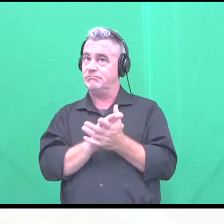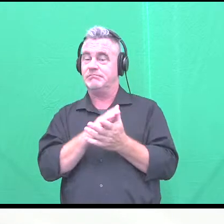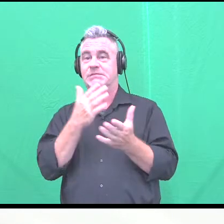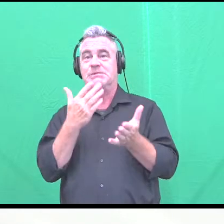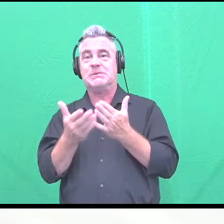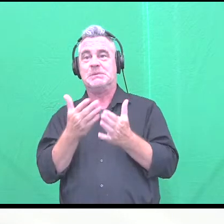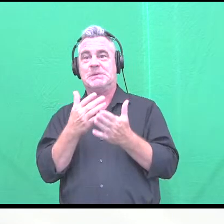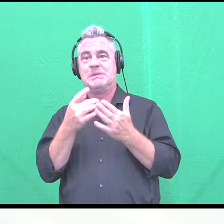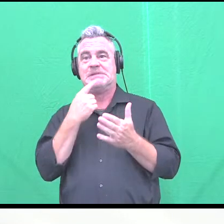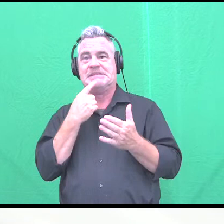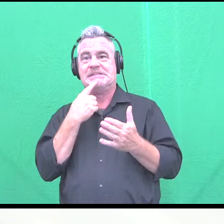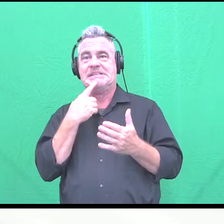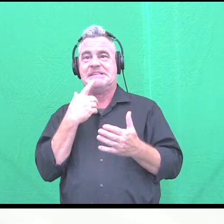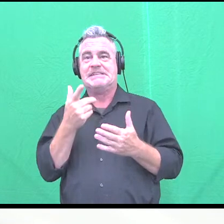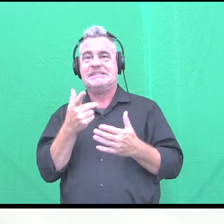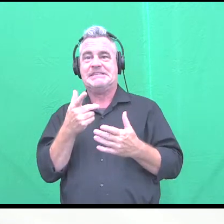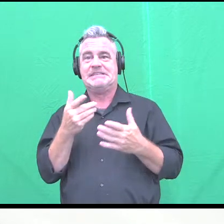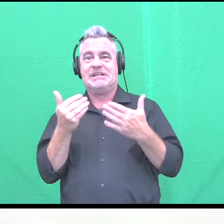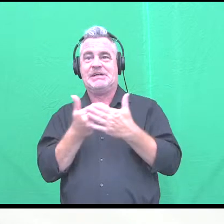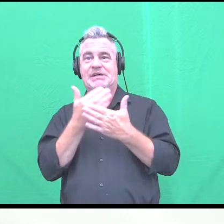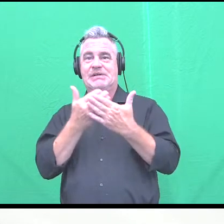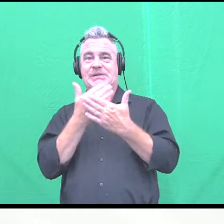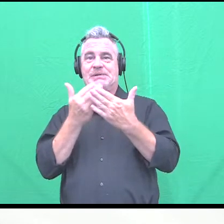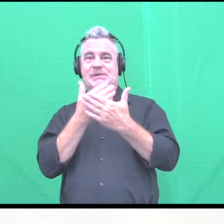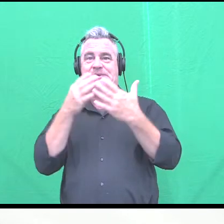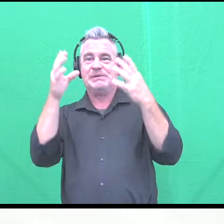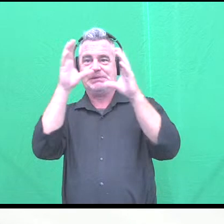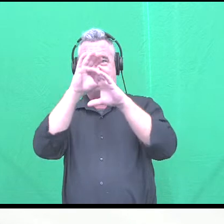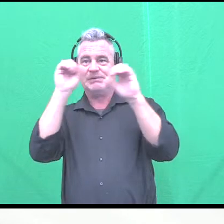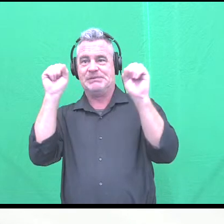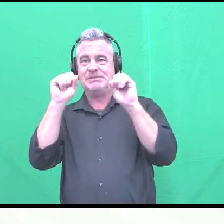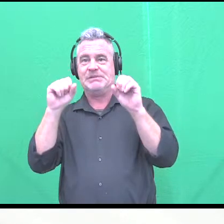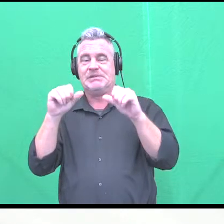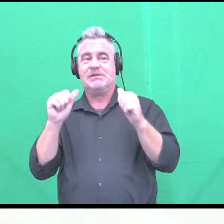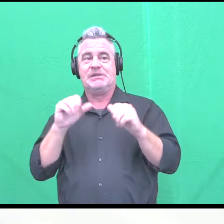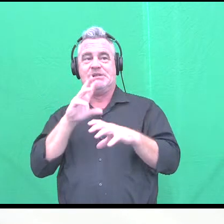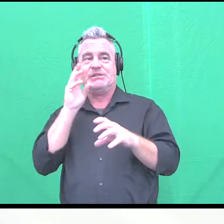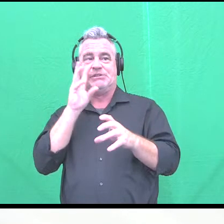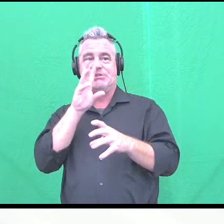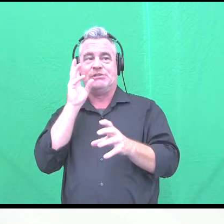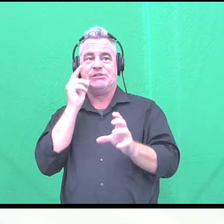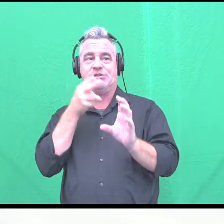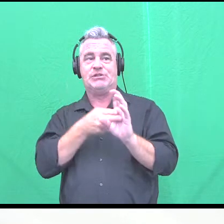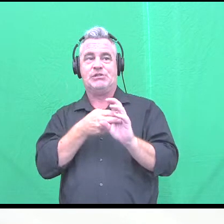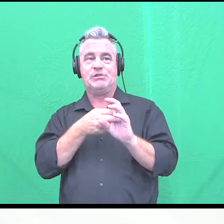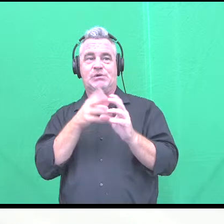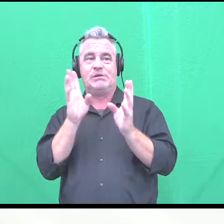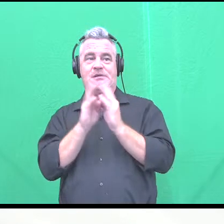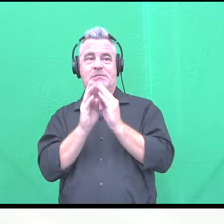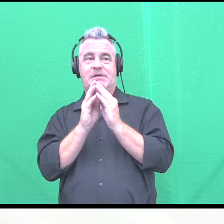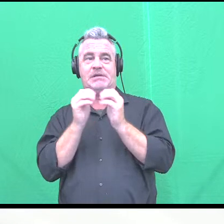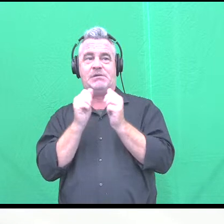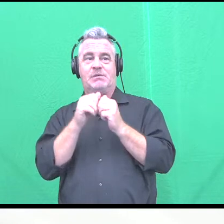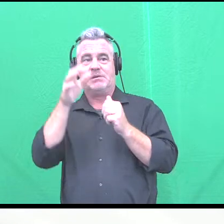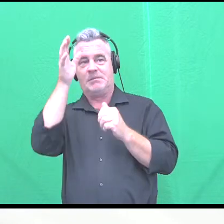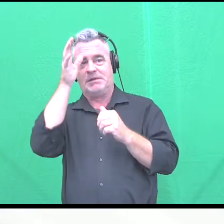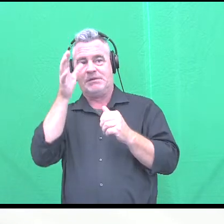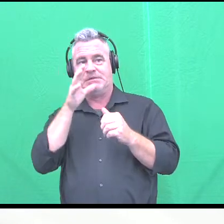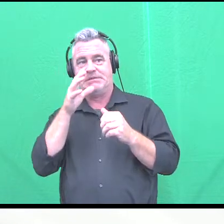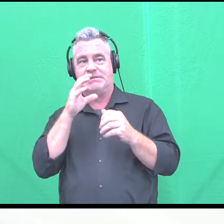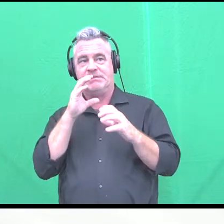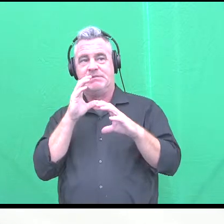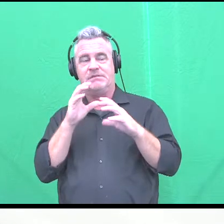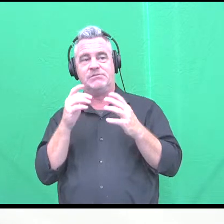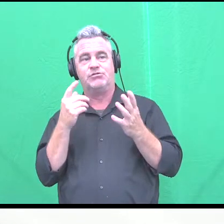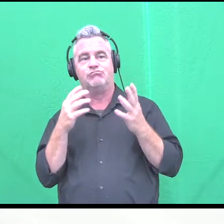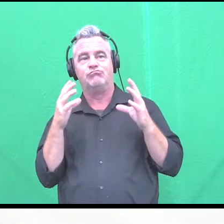Sweezy, as an incoming superintendent, joined us at the last meeting with the parents, and we chatted about what should this group look like